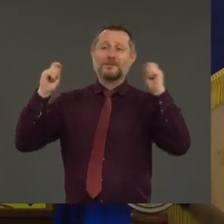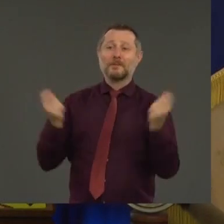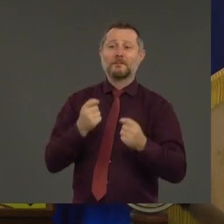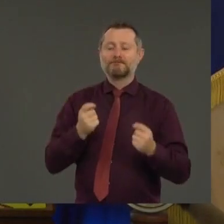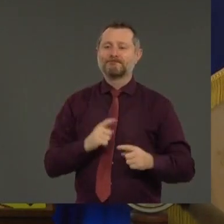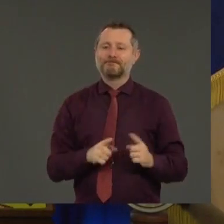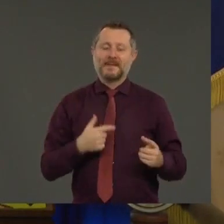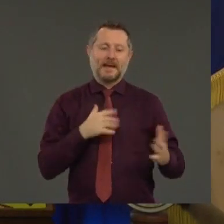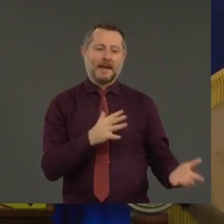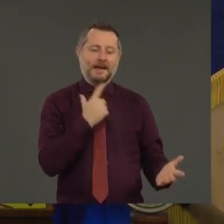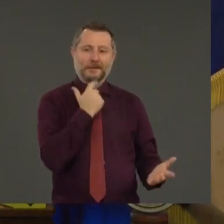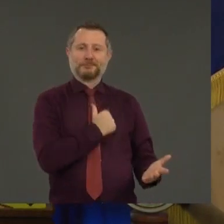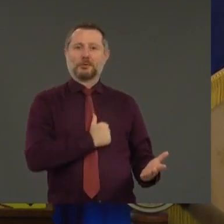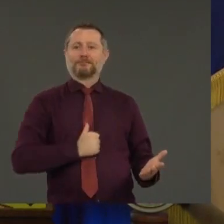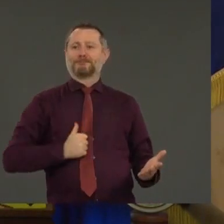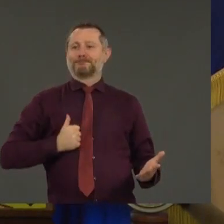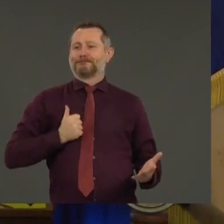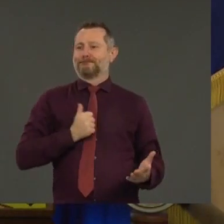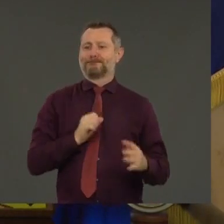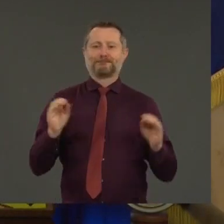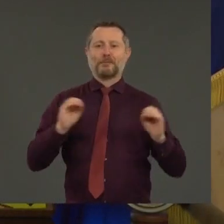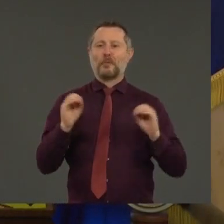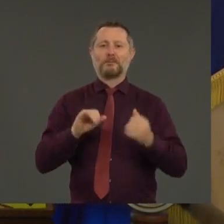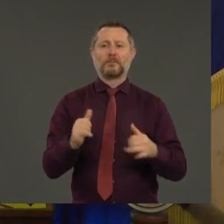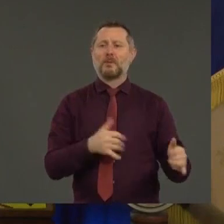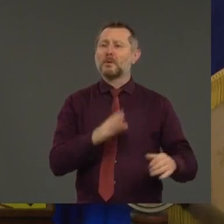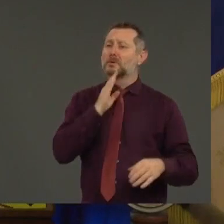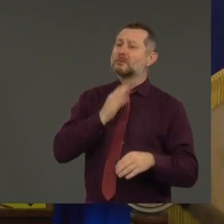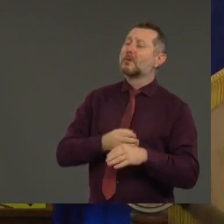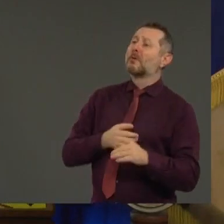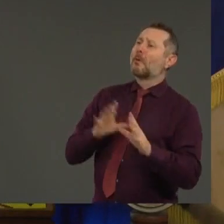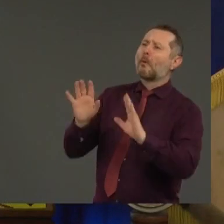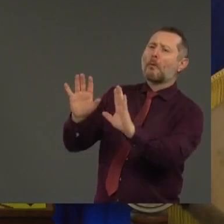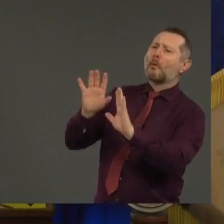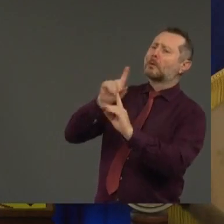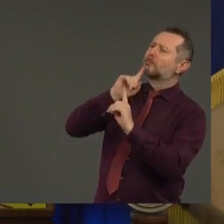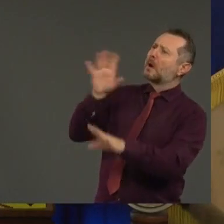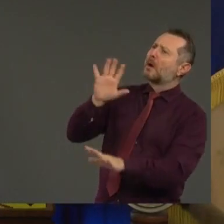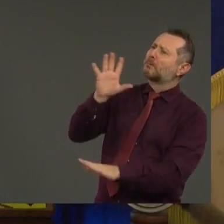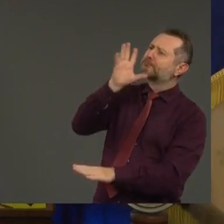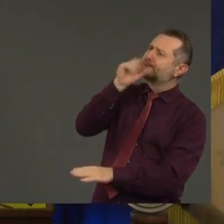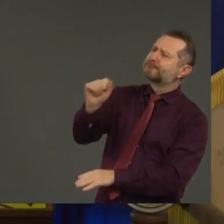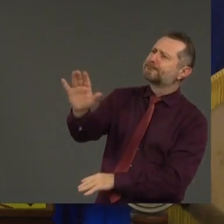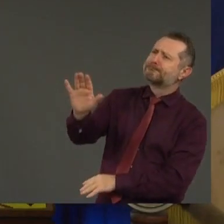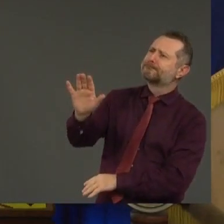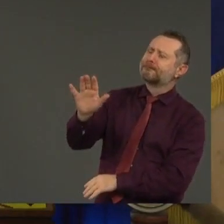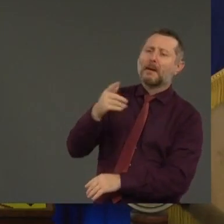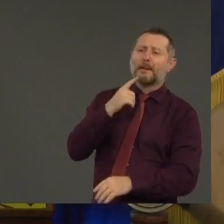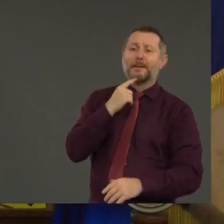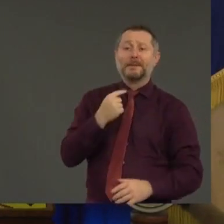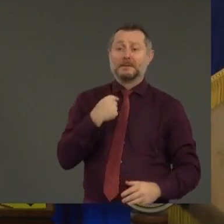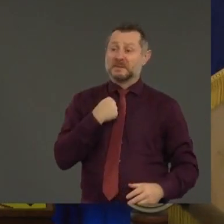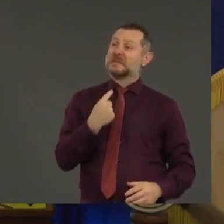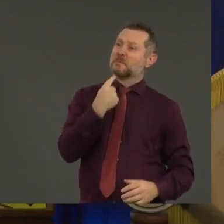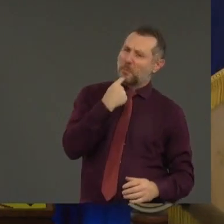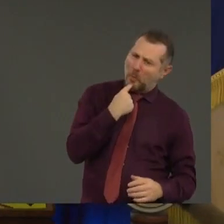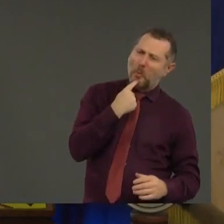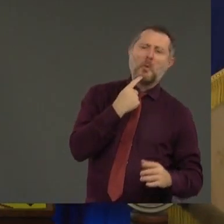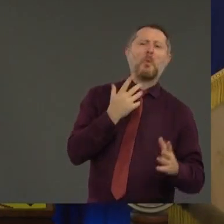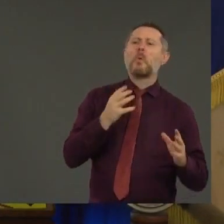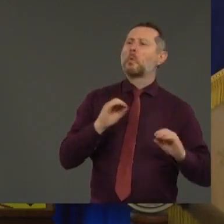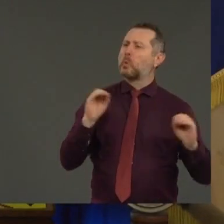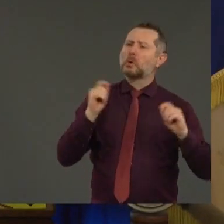said that I was sorry that she would miss that, but she said something interesting. She said she was disappointed about missing the